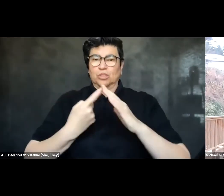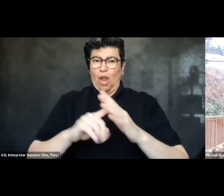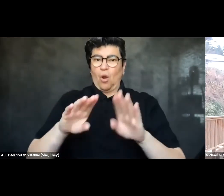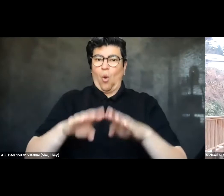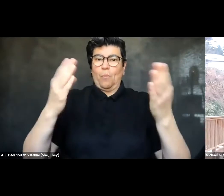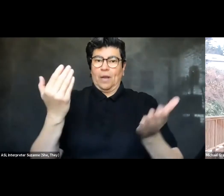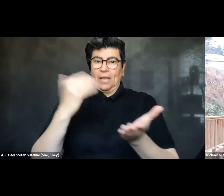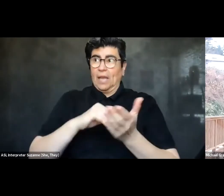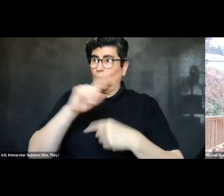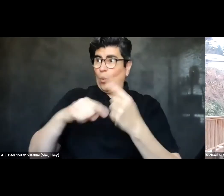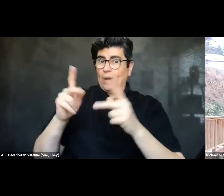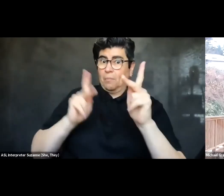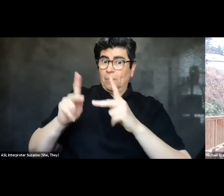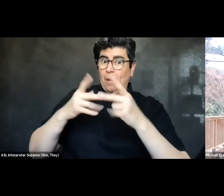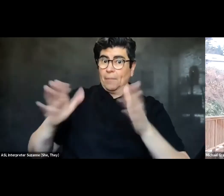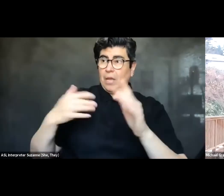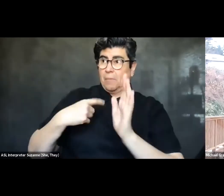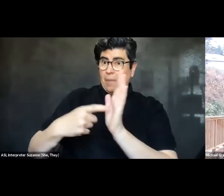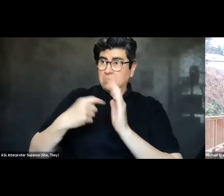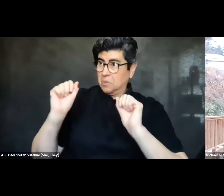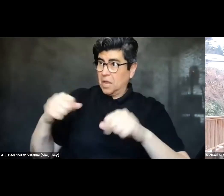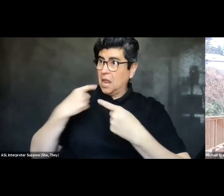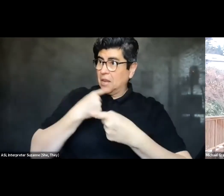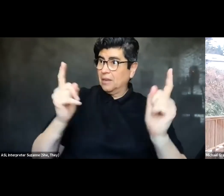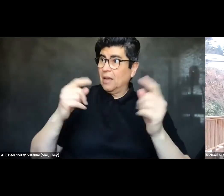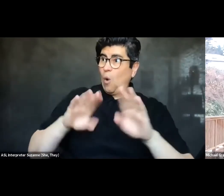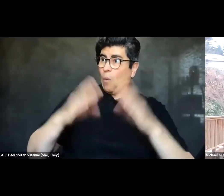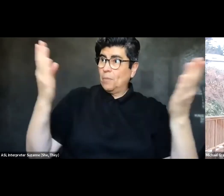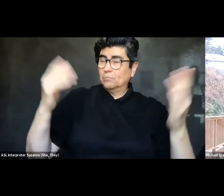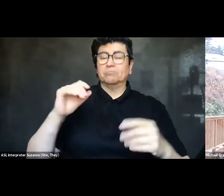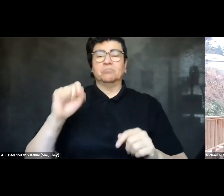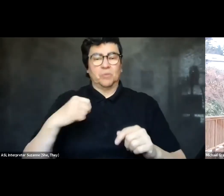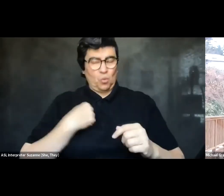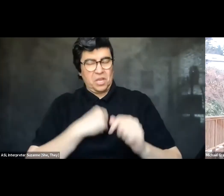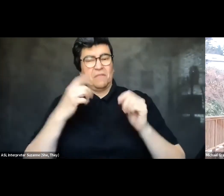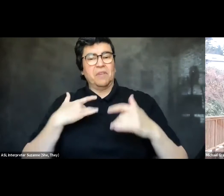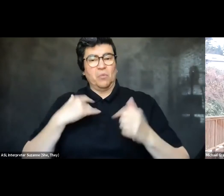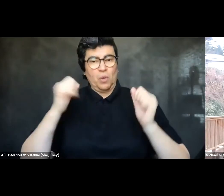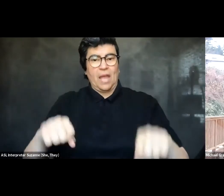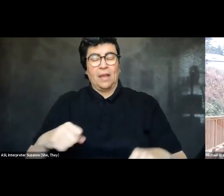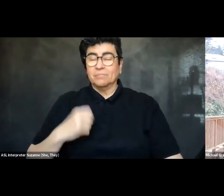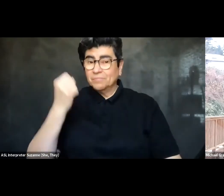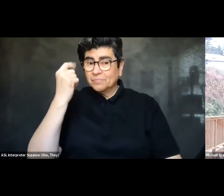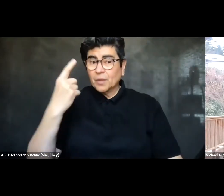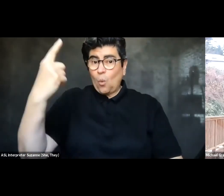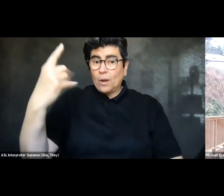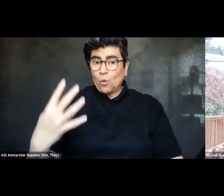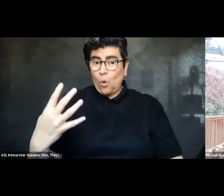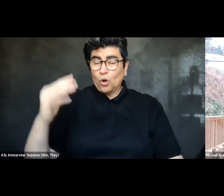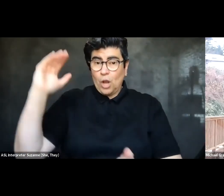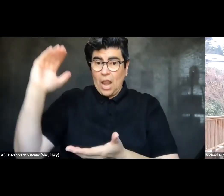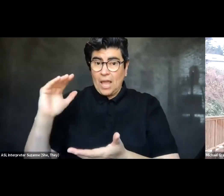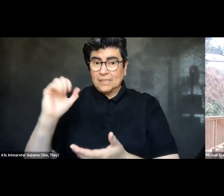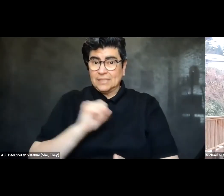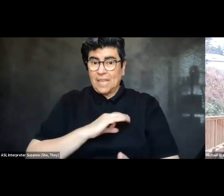when public mandates allow. Now, so we've got a quarter less staff, less than half the